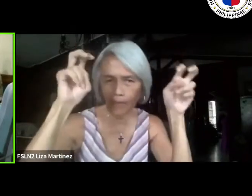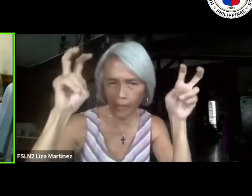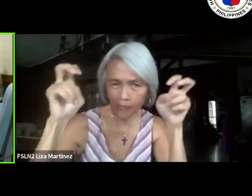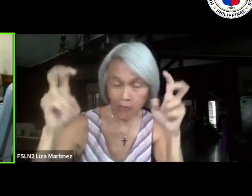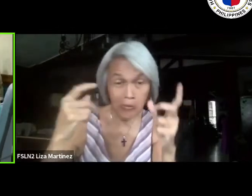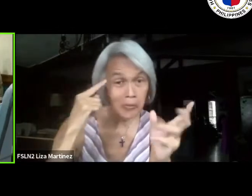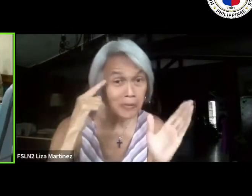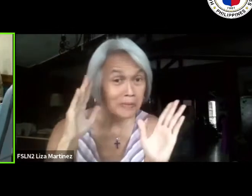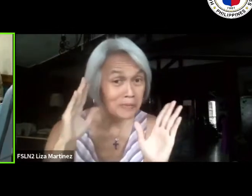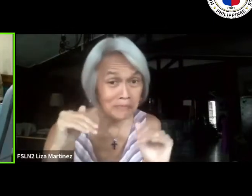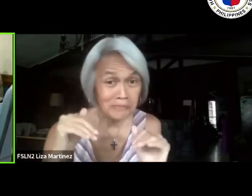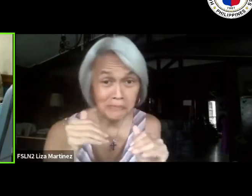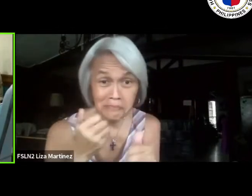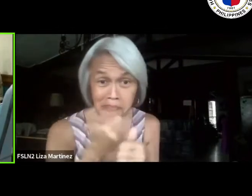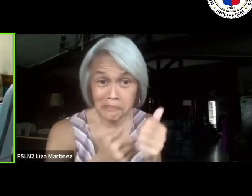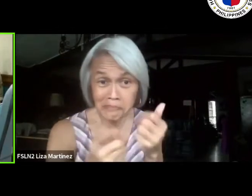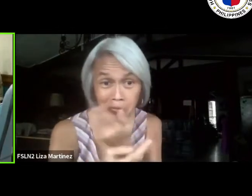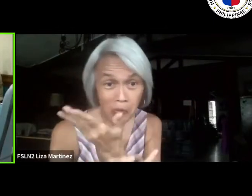is still